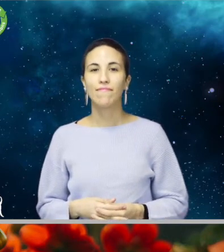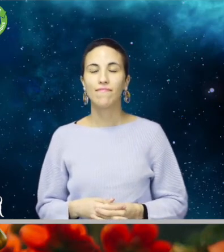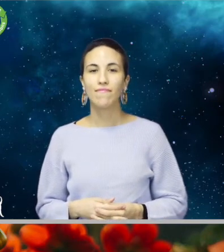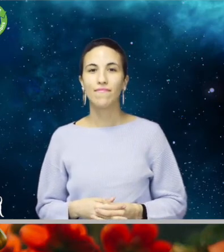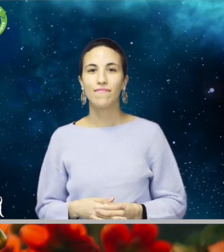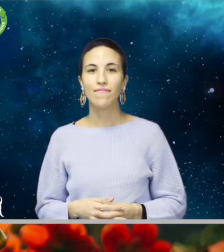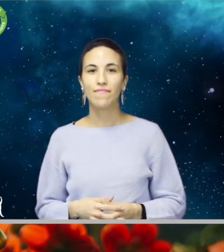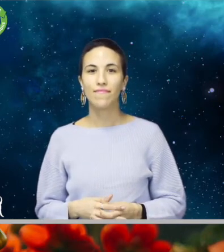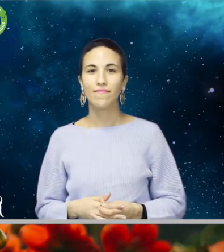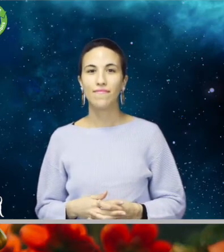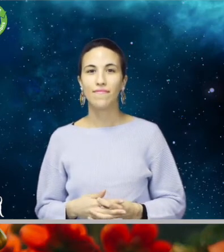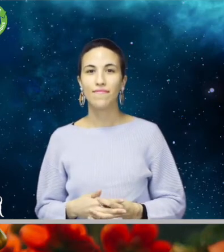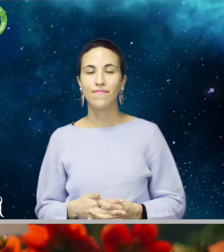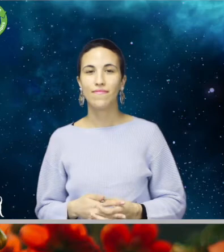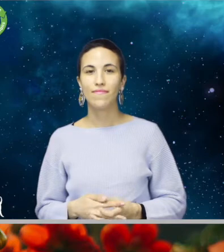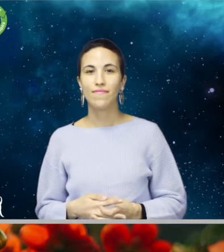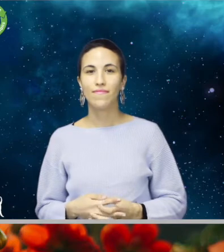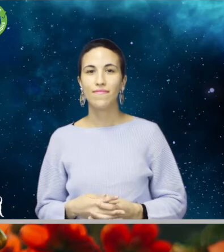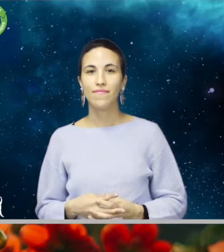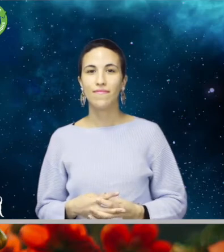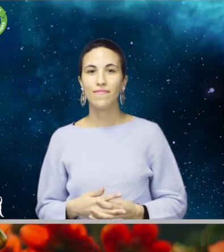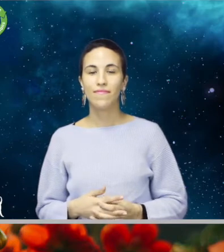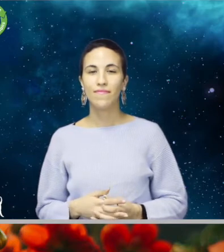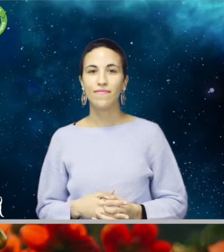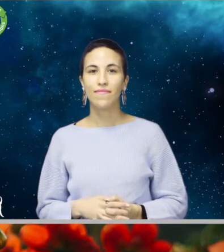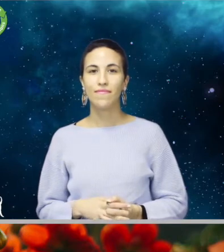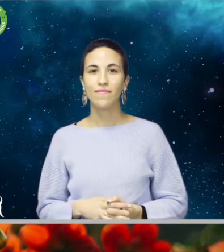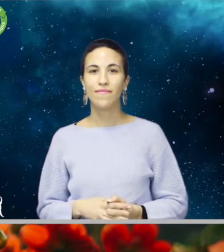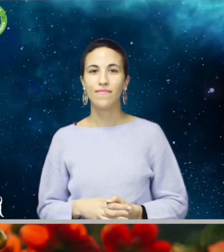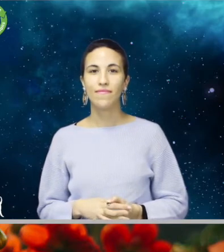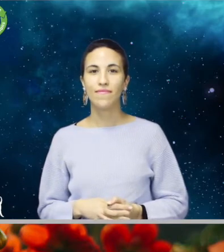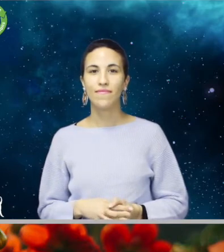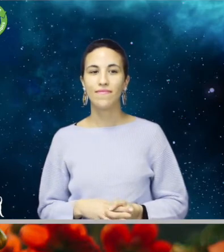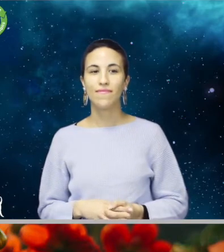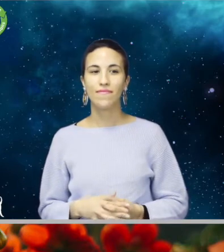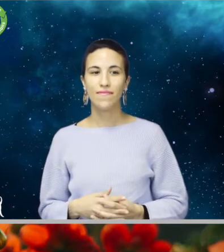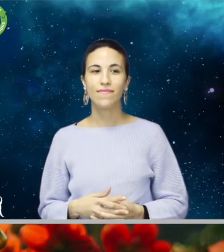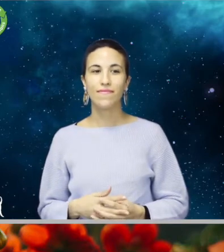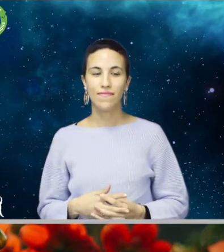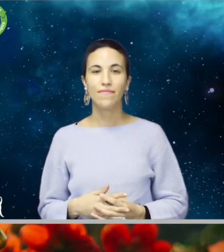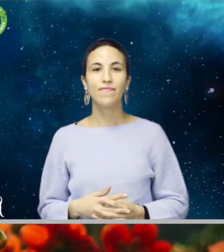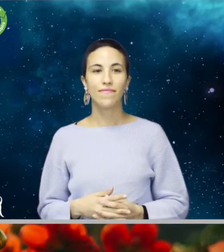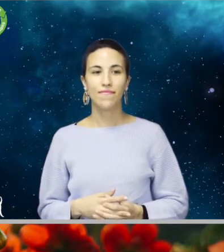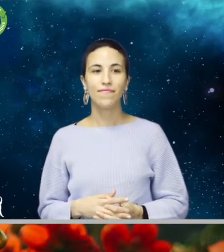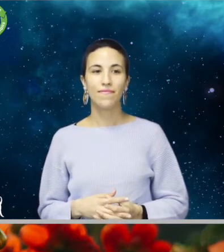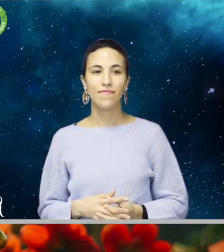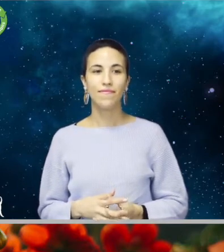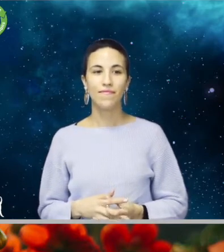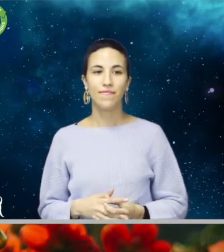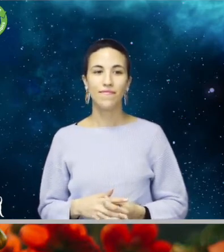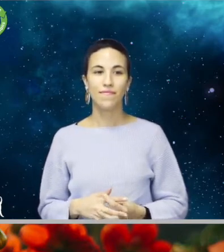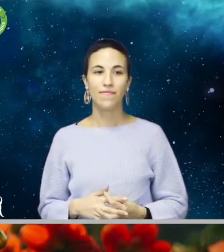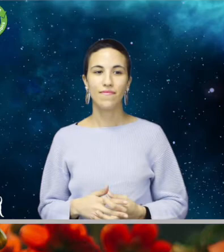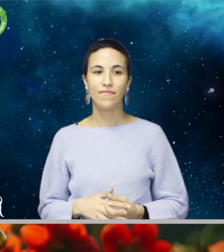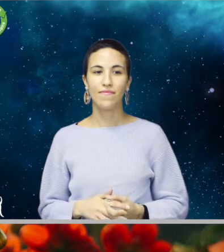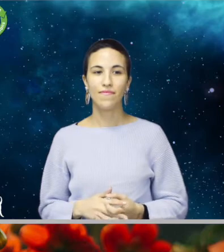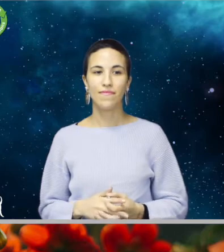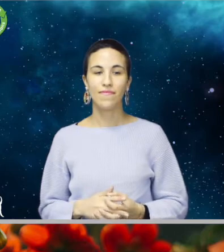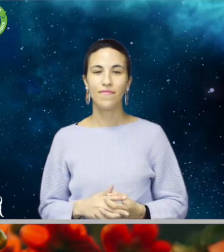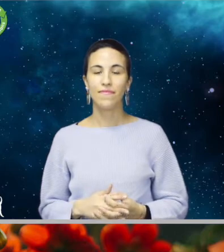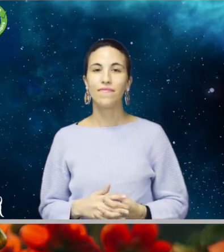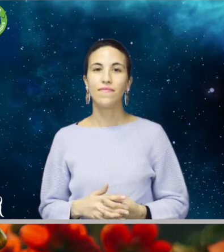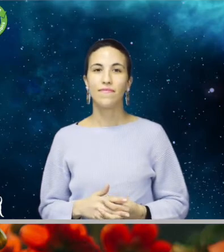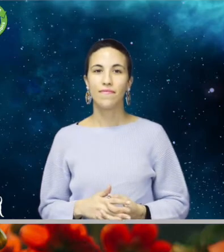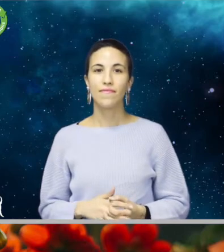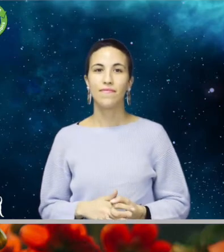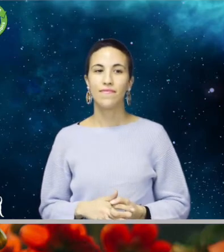others ahead of yourself. Okay? And you might hear a lot of people talking about masks. I have